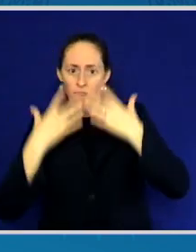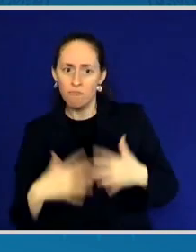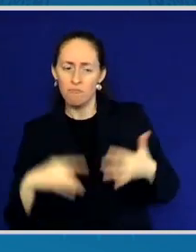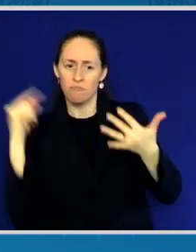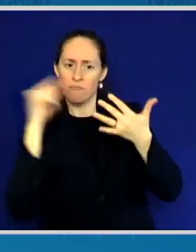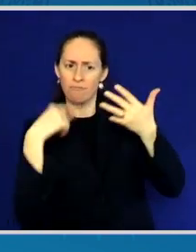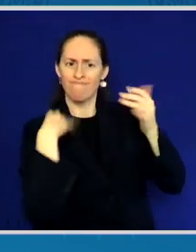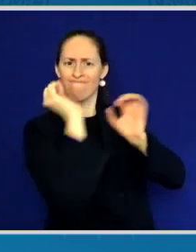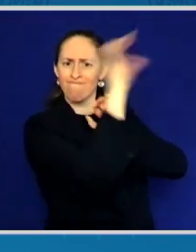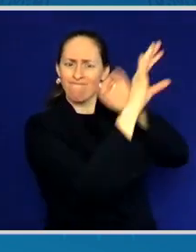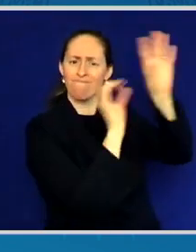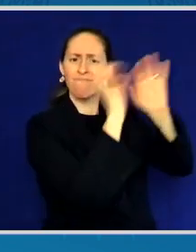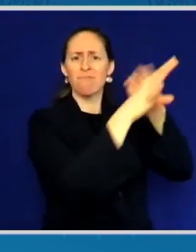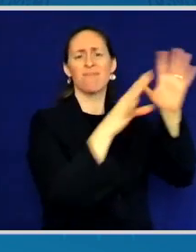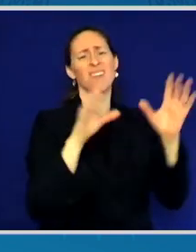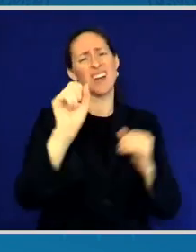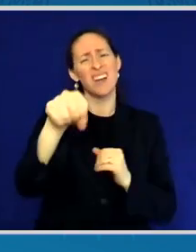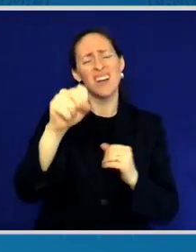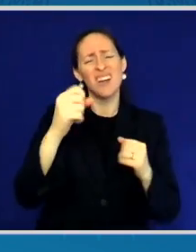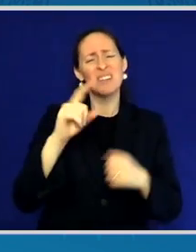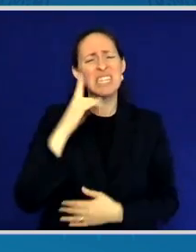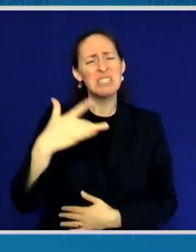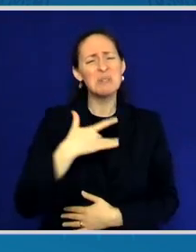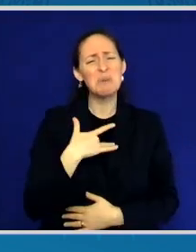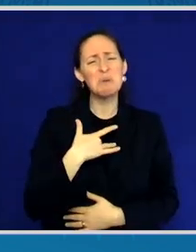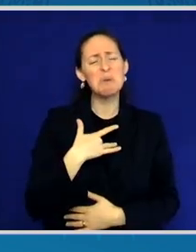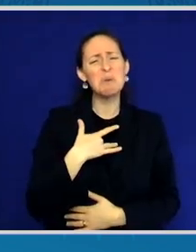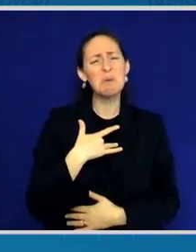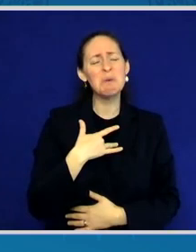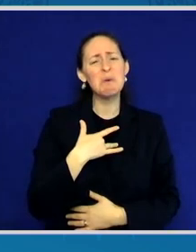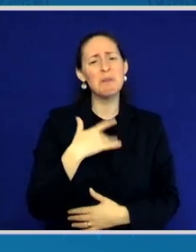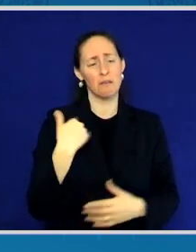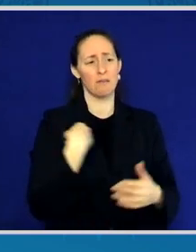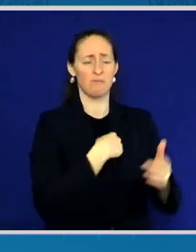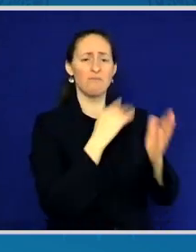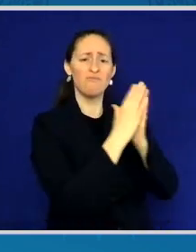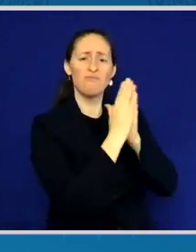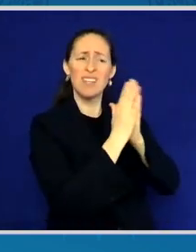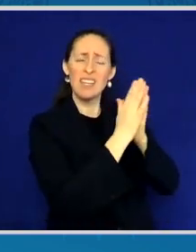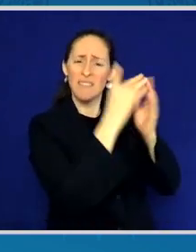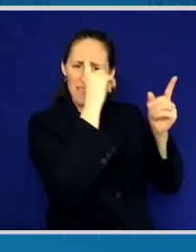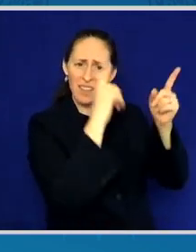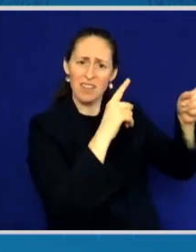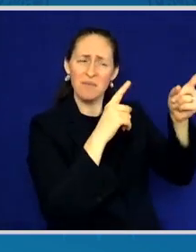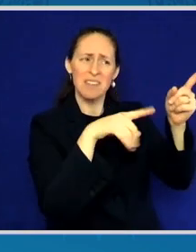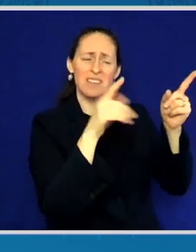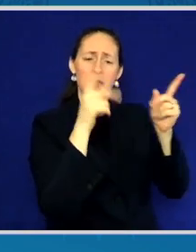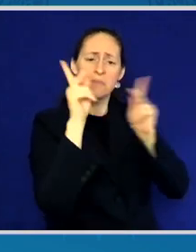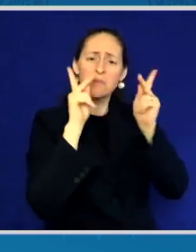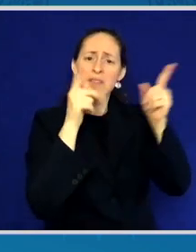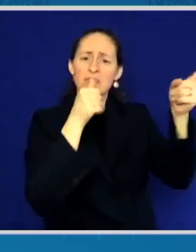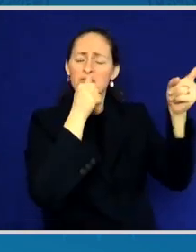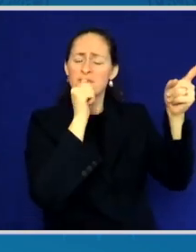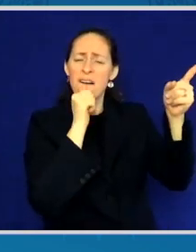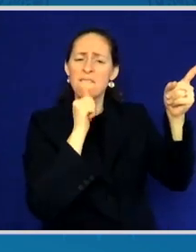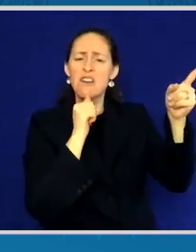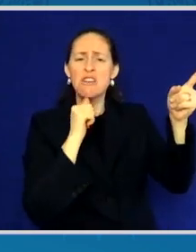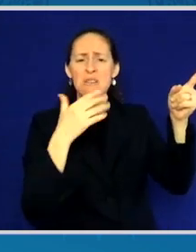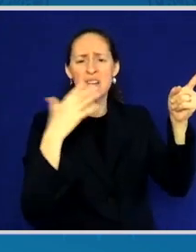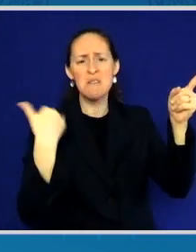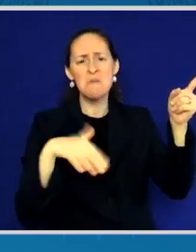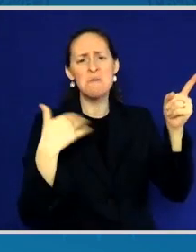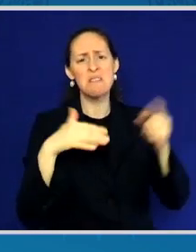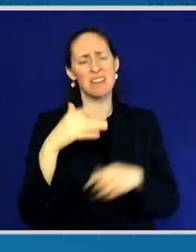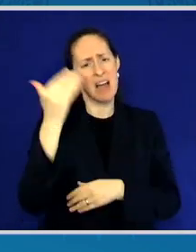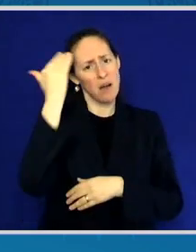and my prayers go to the people and the suffering. That's the blatant suffering that is happening. Does it give